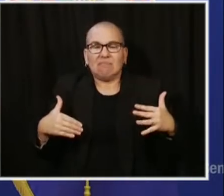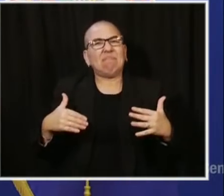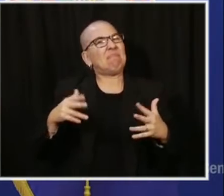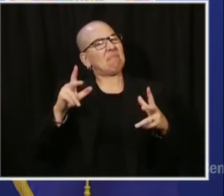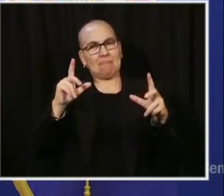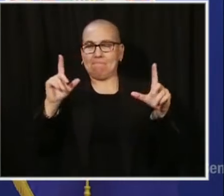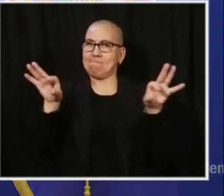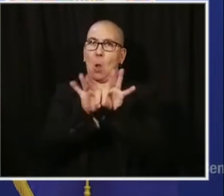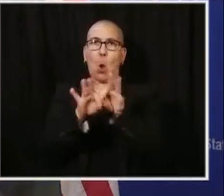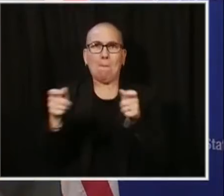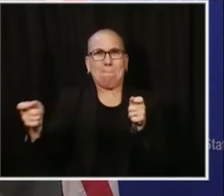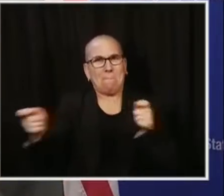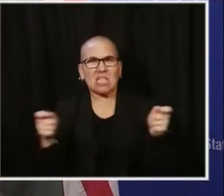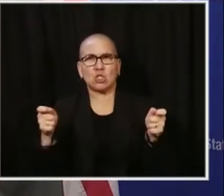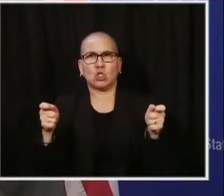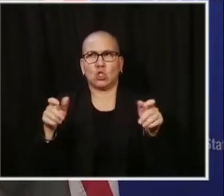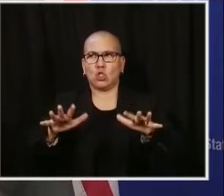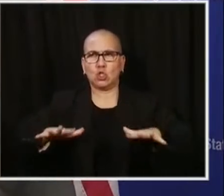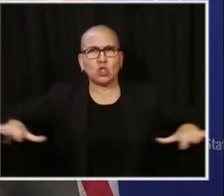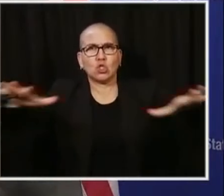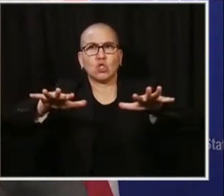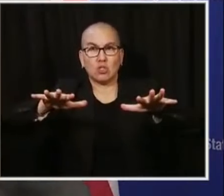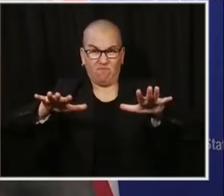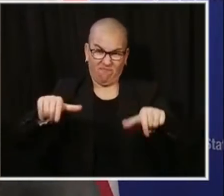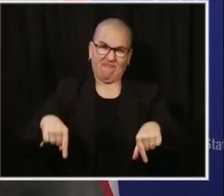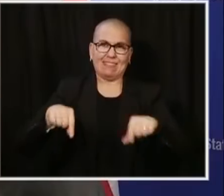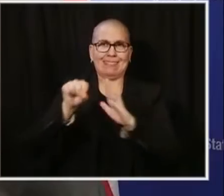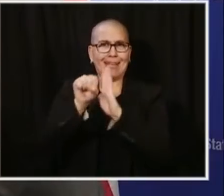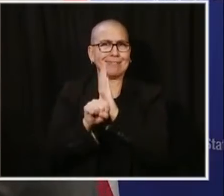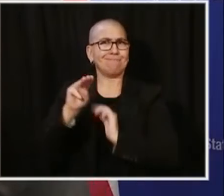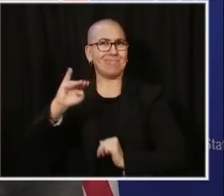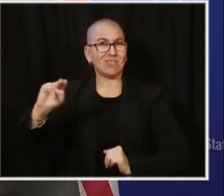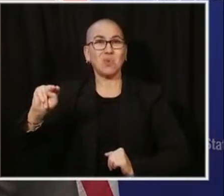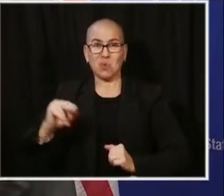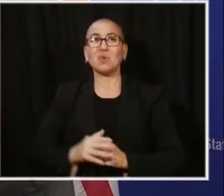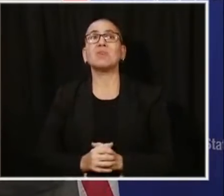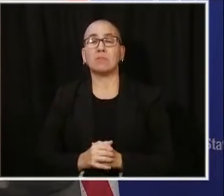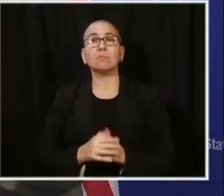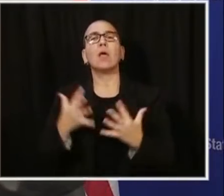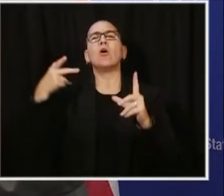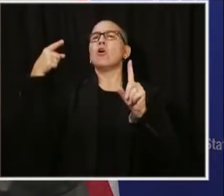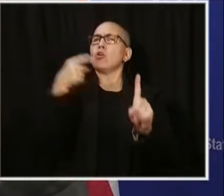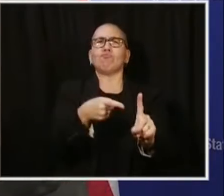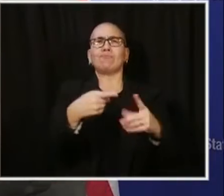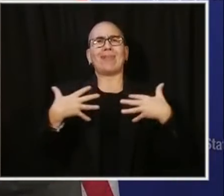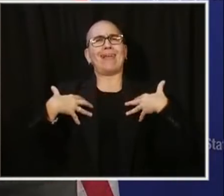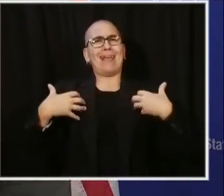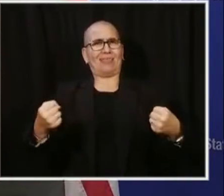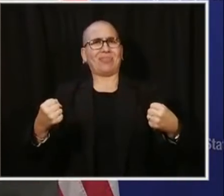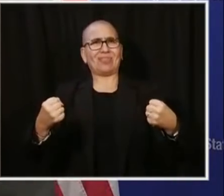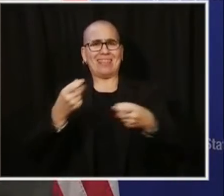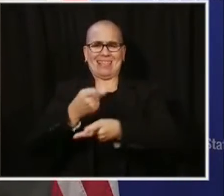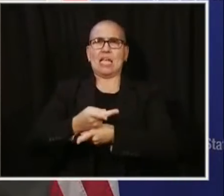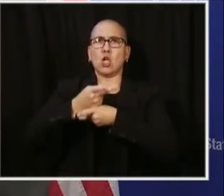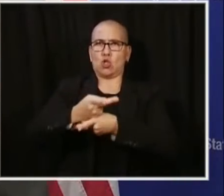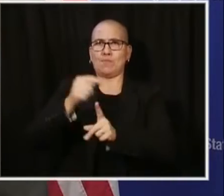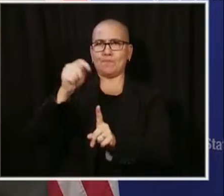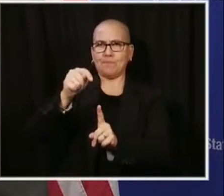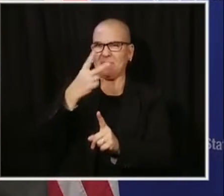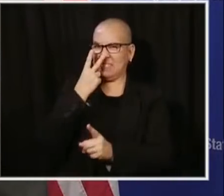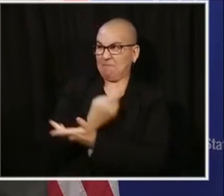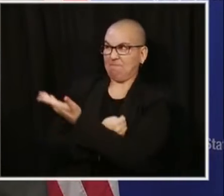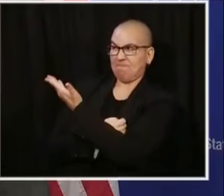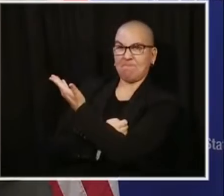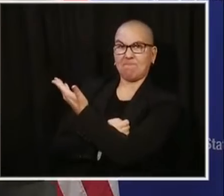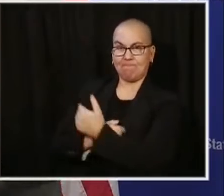that down. So, excuse me. Talking about the healthcare capacity and this our surge capacity, you're going to hear from